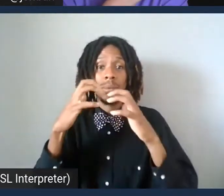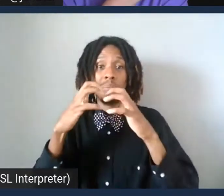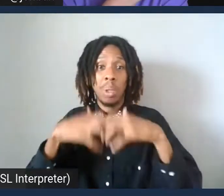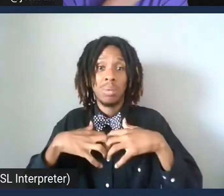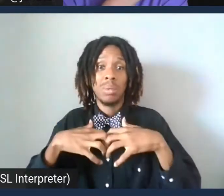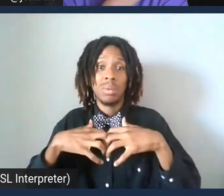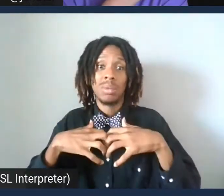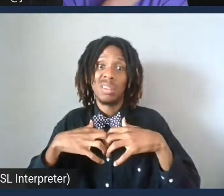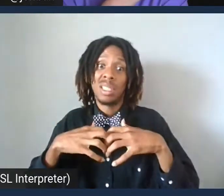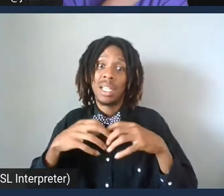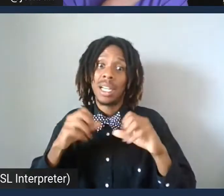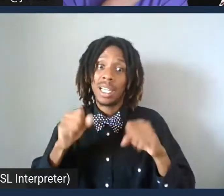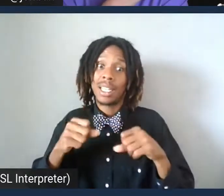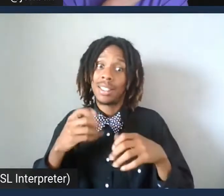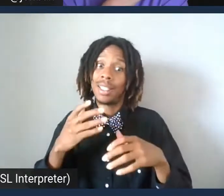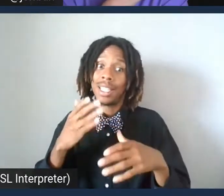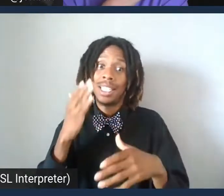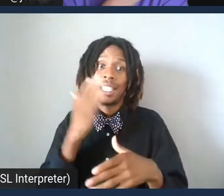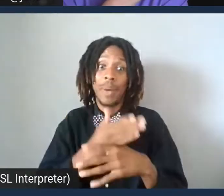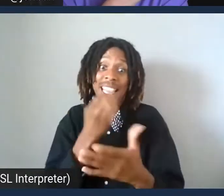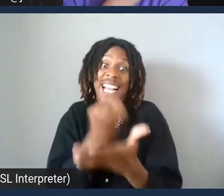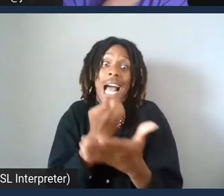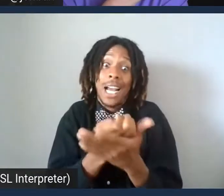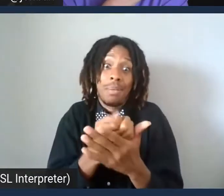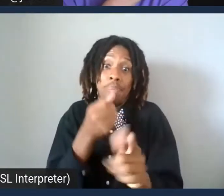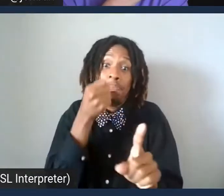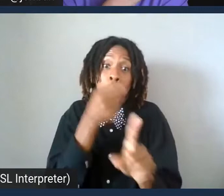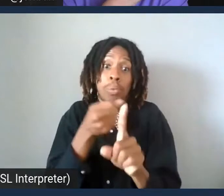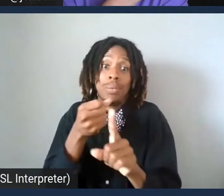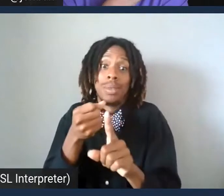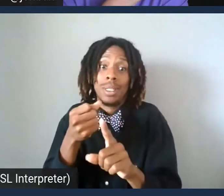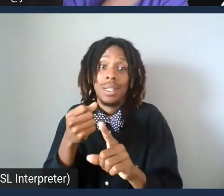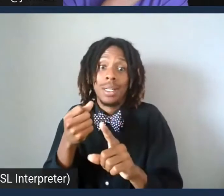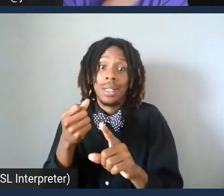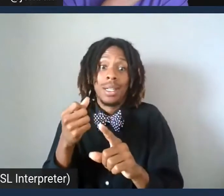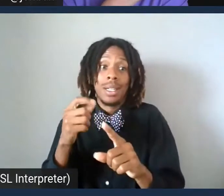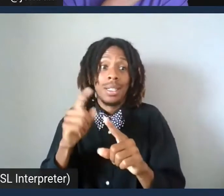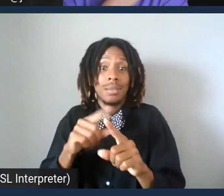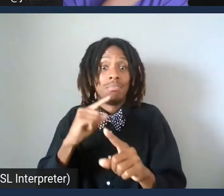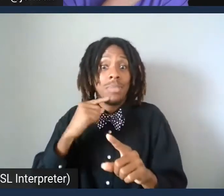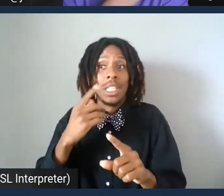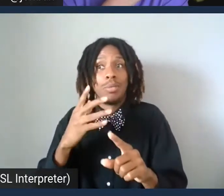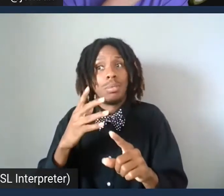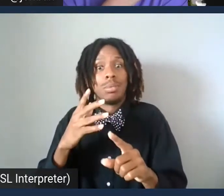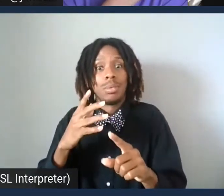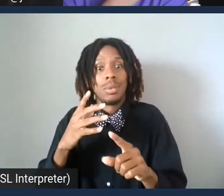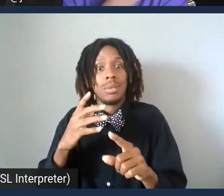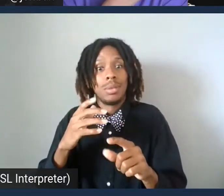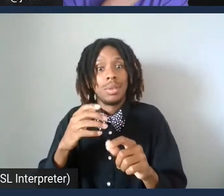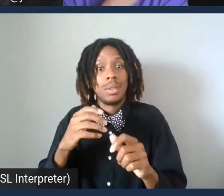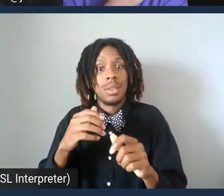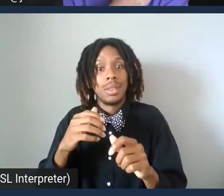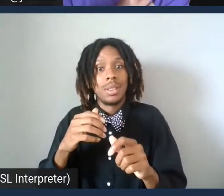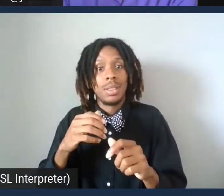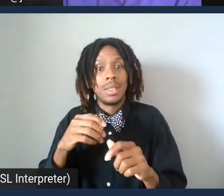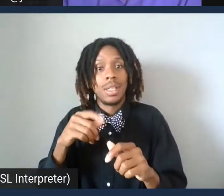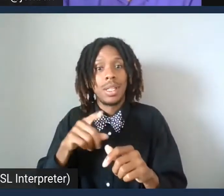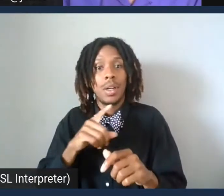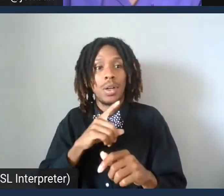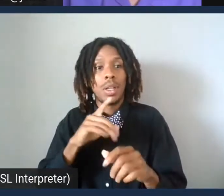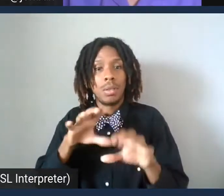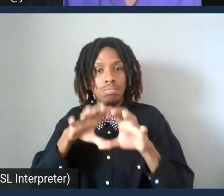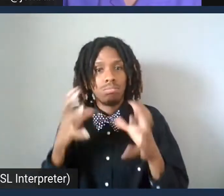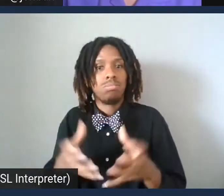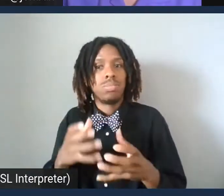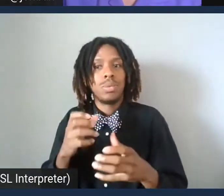actually disrupt the economy. It could take down like maybe a significant portion of real-time payments of that particular